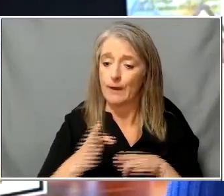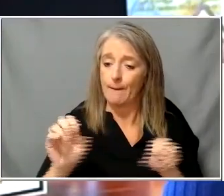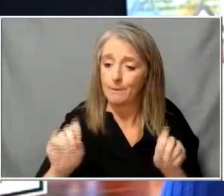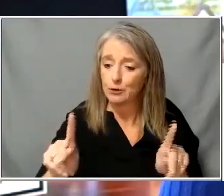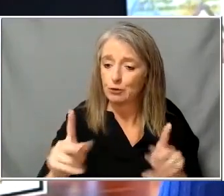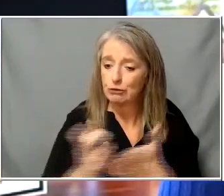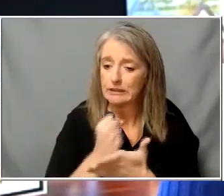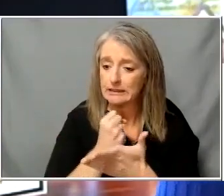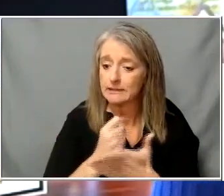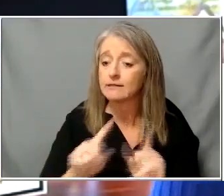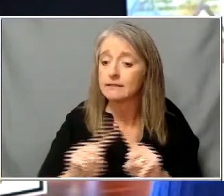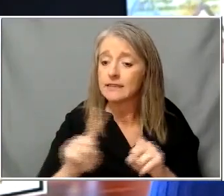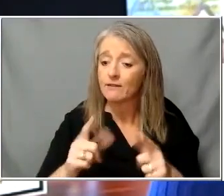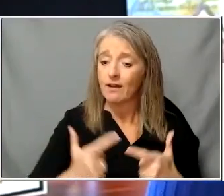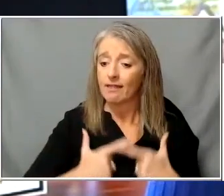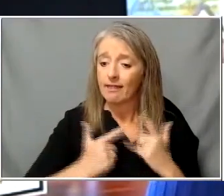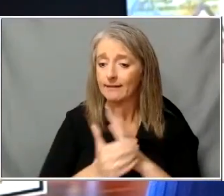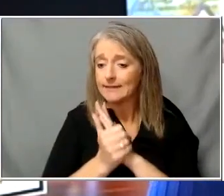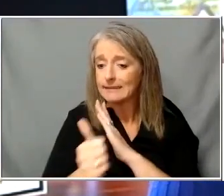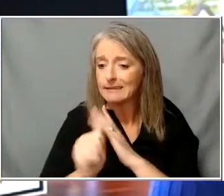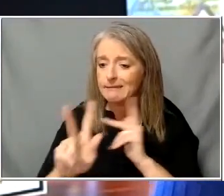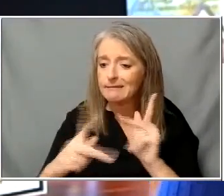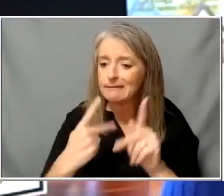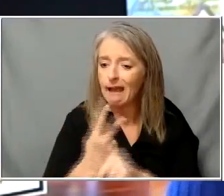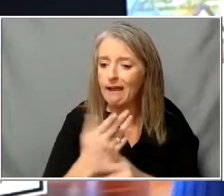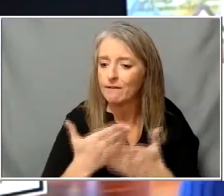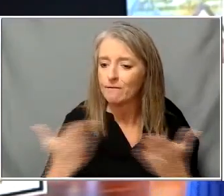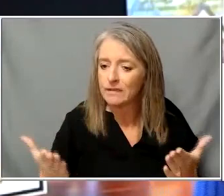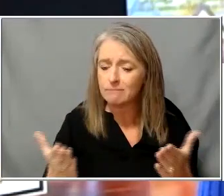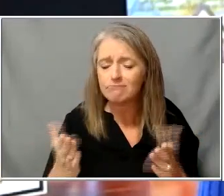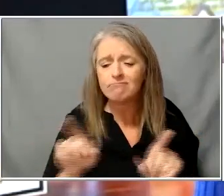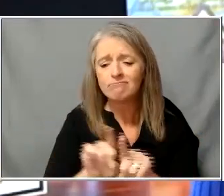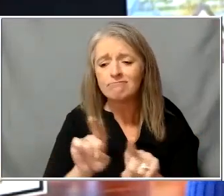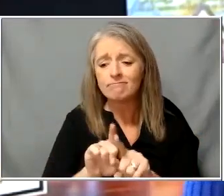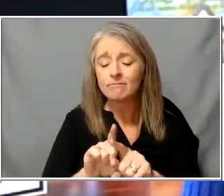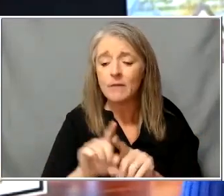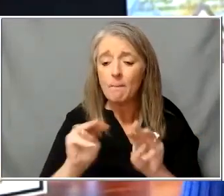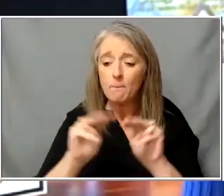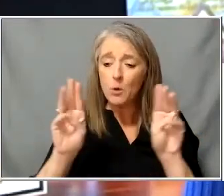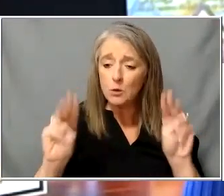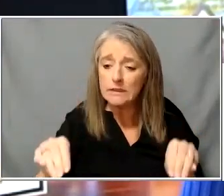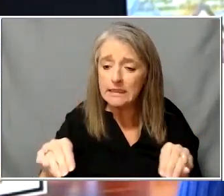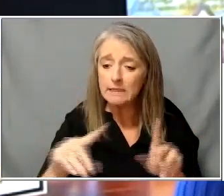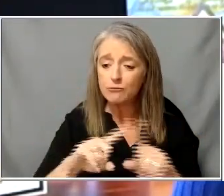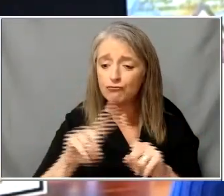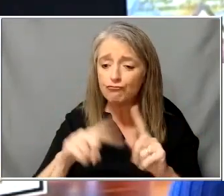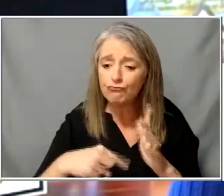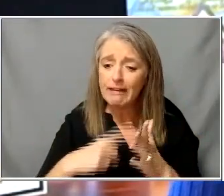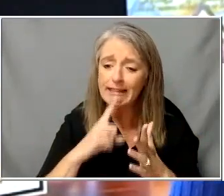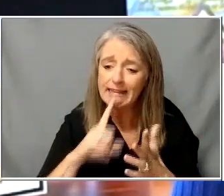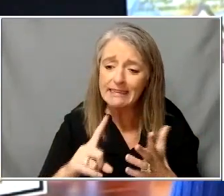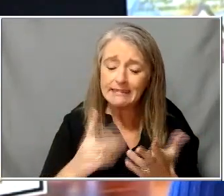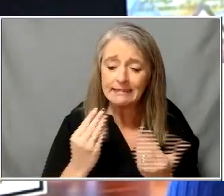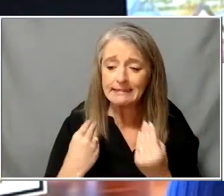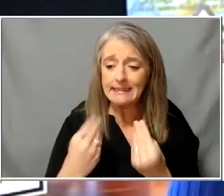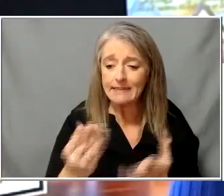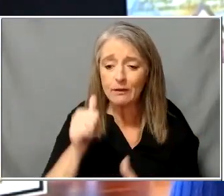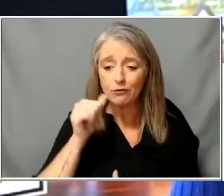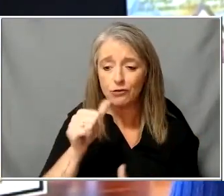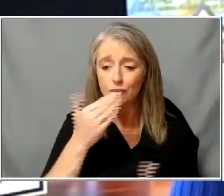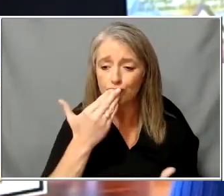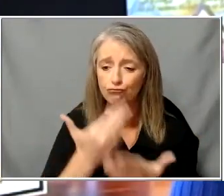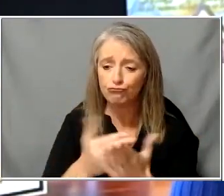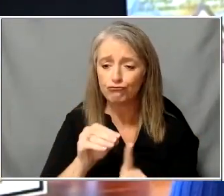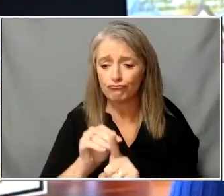and, different life skill kinds of things and, museums, and just really giving them a good